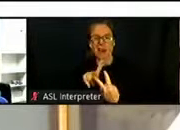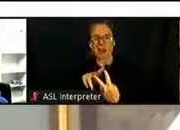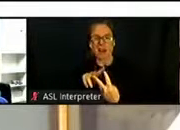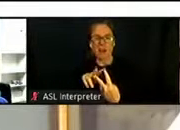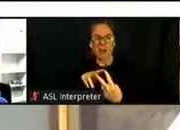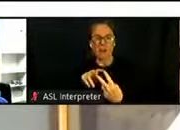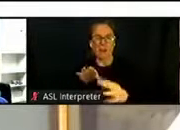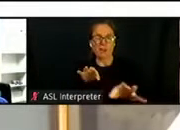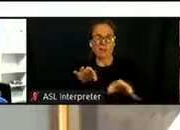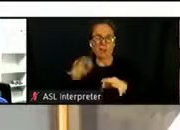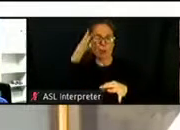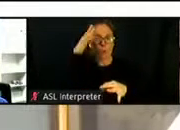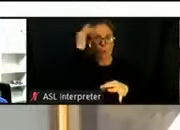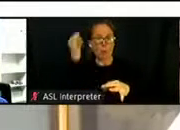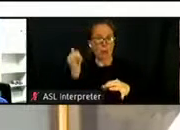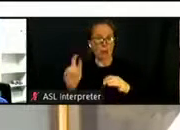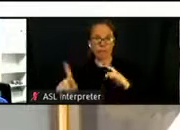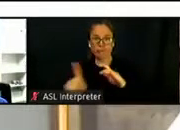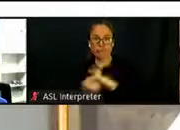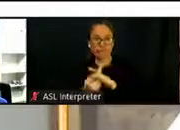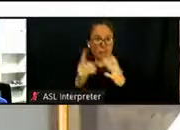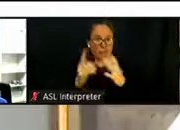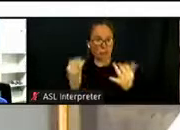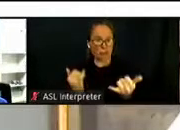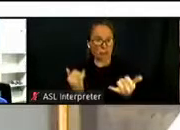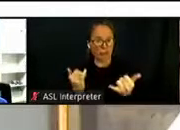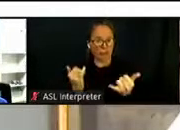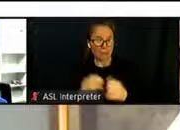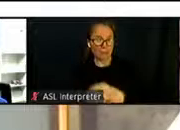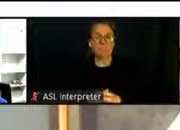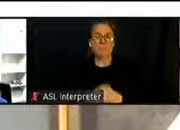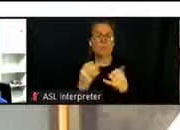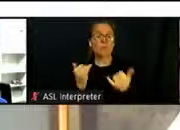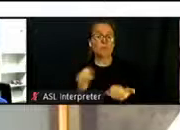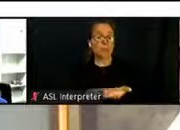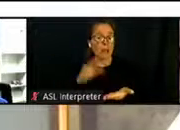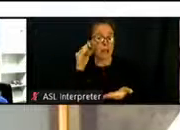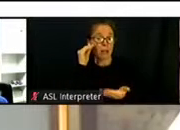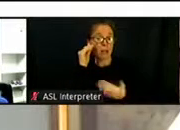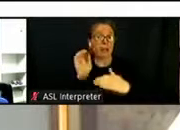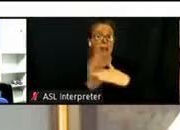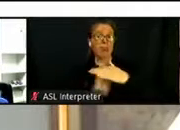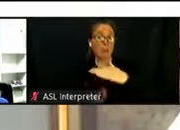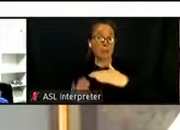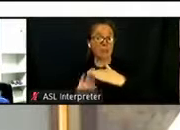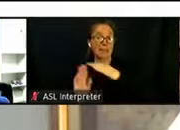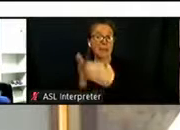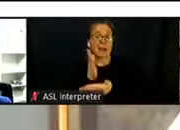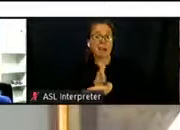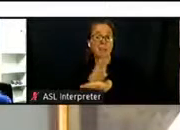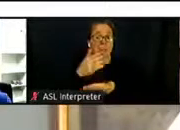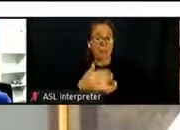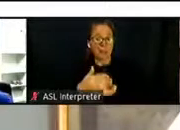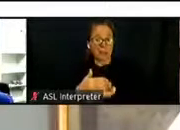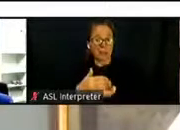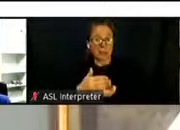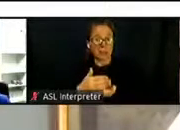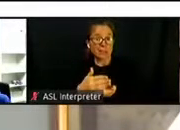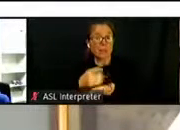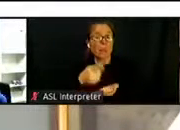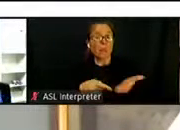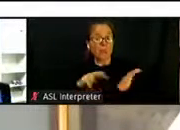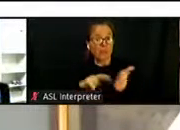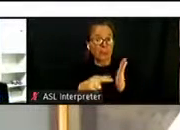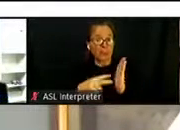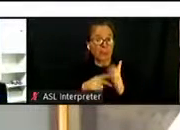tonight. And that is that we're here today to learn the basics of the county's budget overall, and then talk about